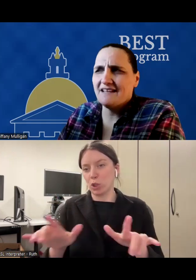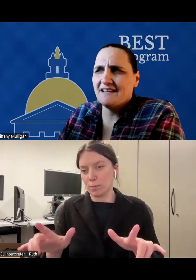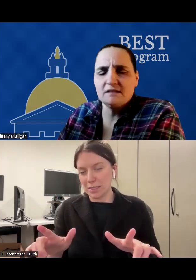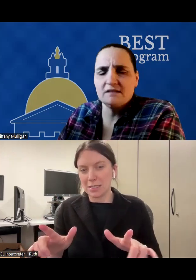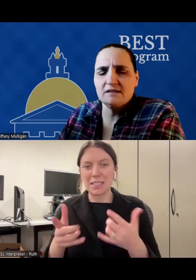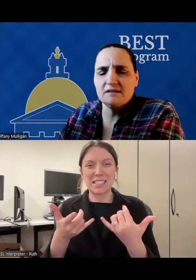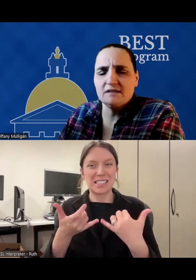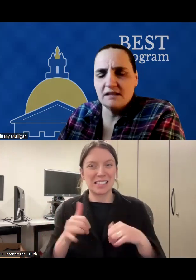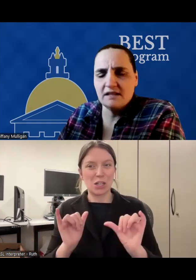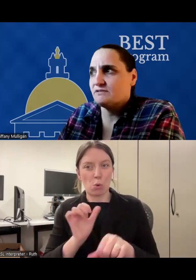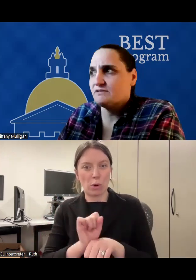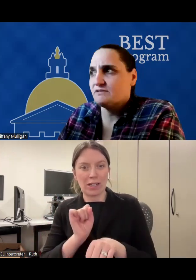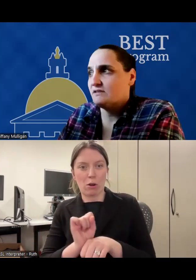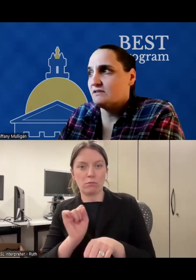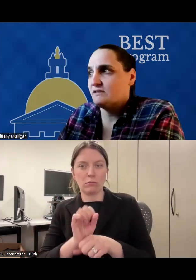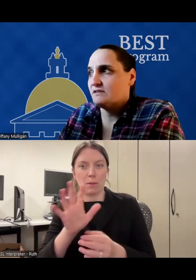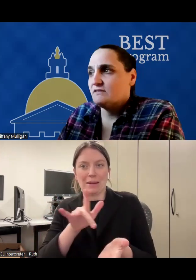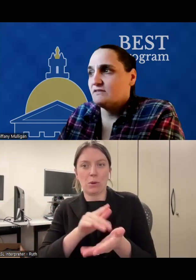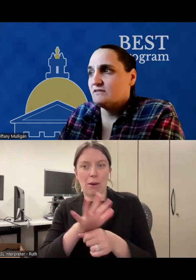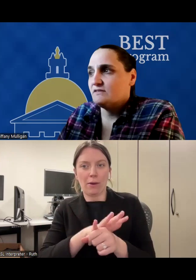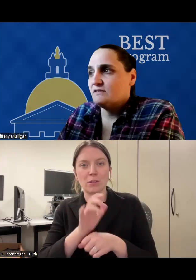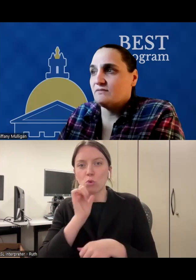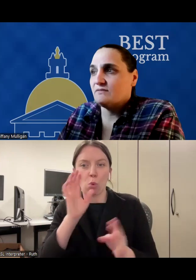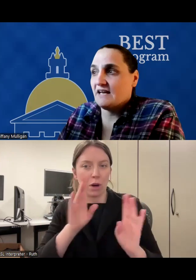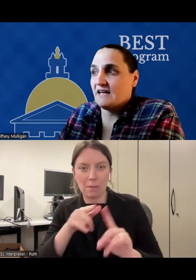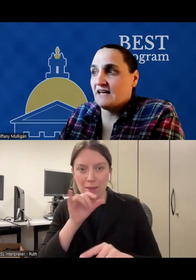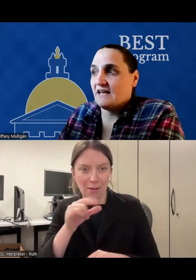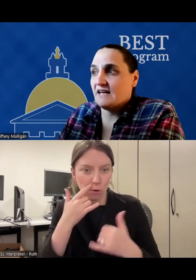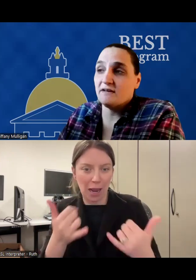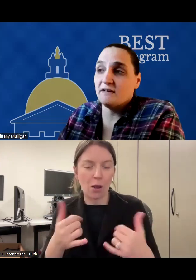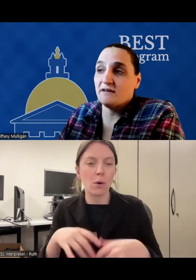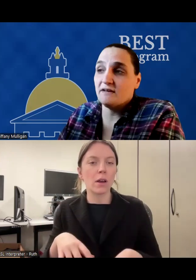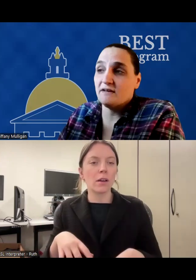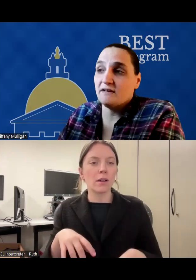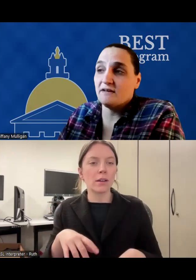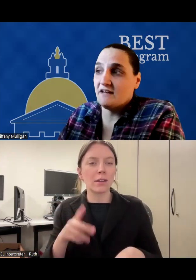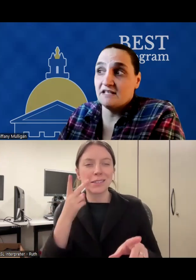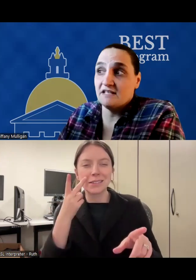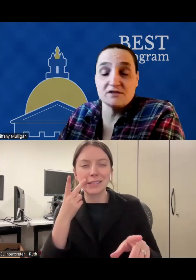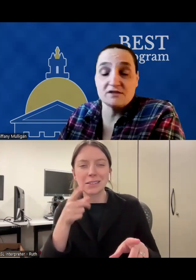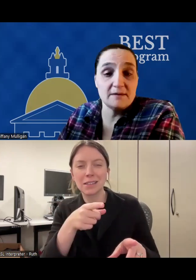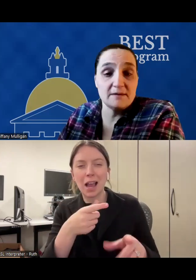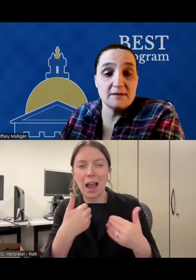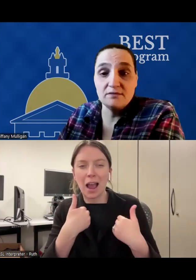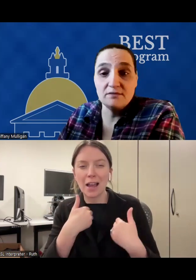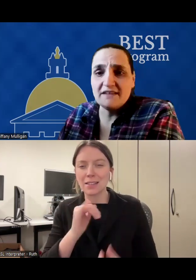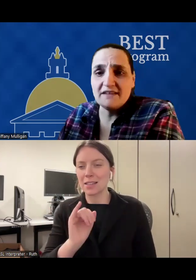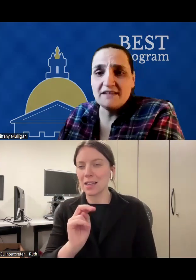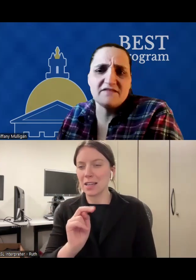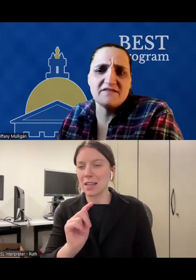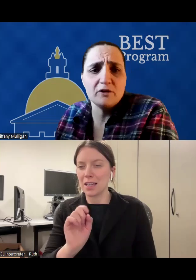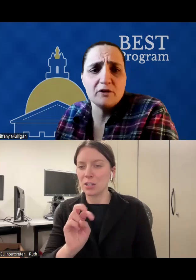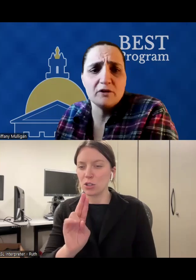middle one. So I wouldn't worry too much about that. But also right over here, it has the intercepts too, which I think is